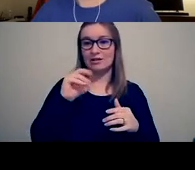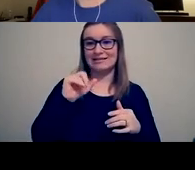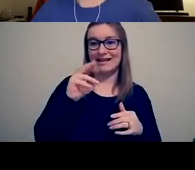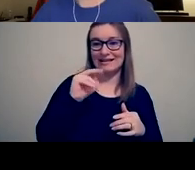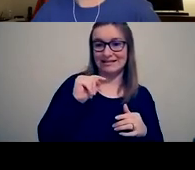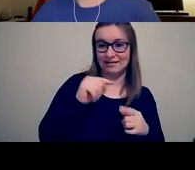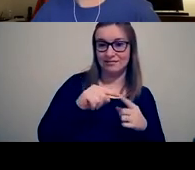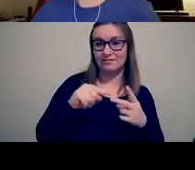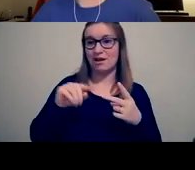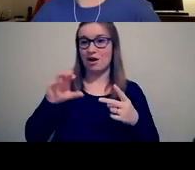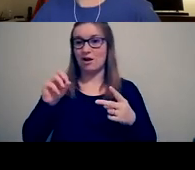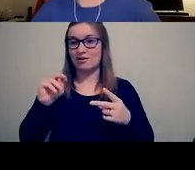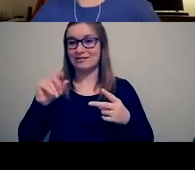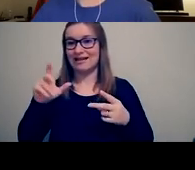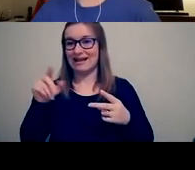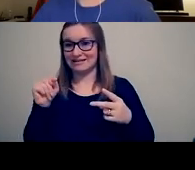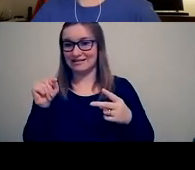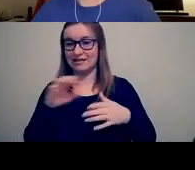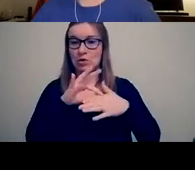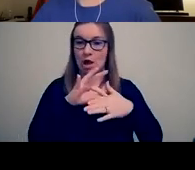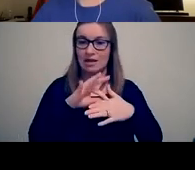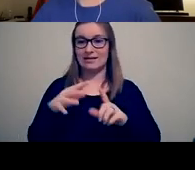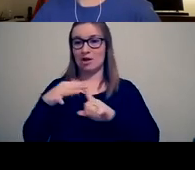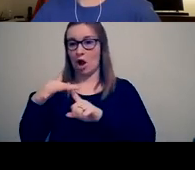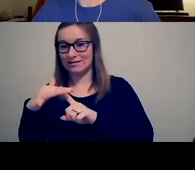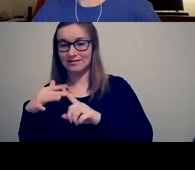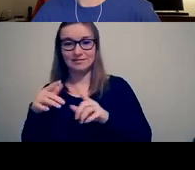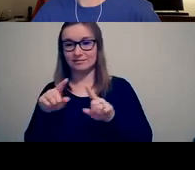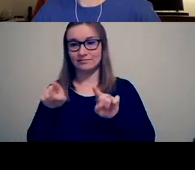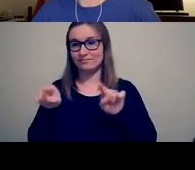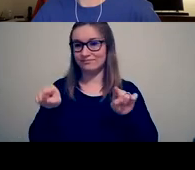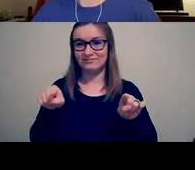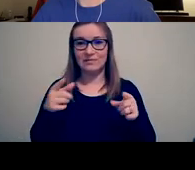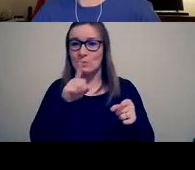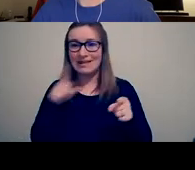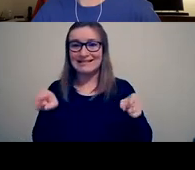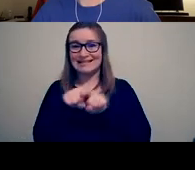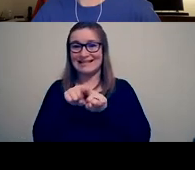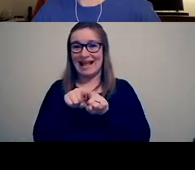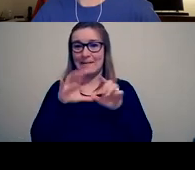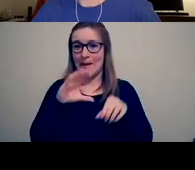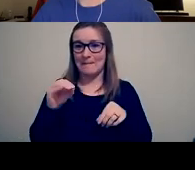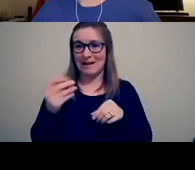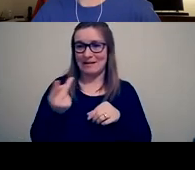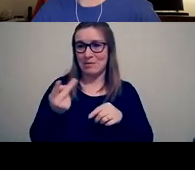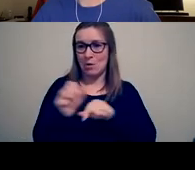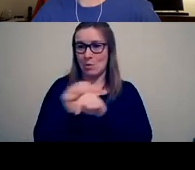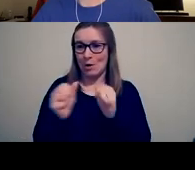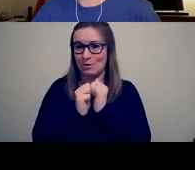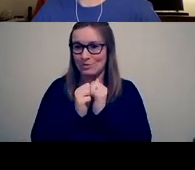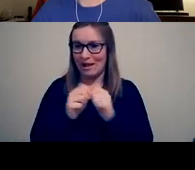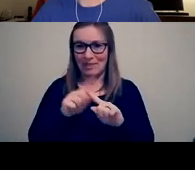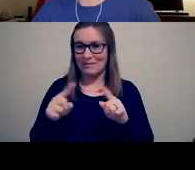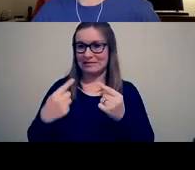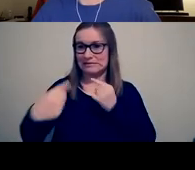thing. We see this. You have two accessibility people from the same company. We're actually having a debate over this. So if you don't want to ever have